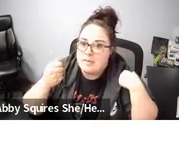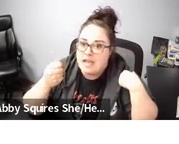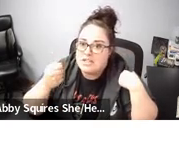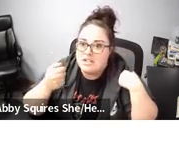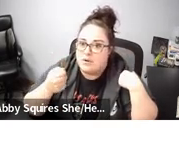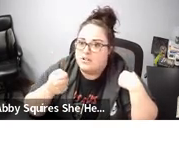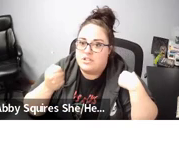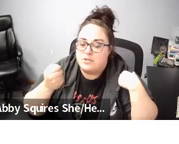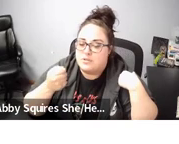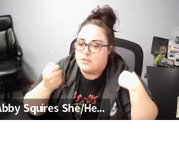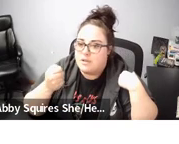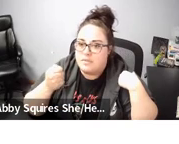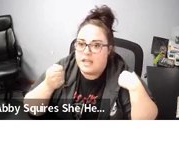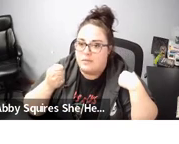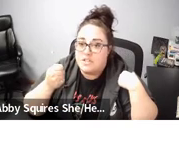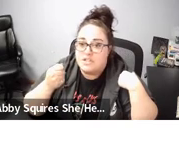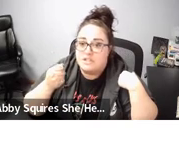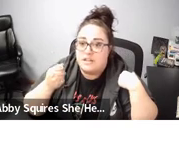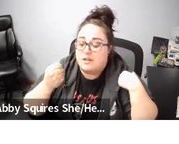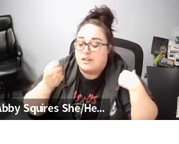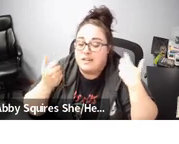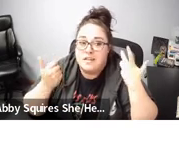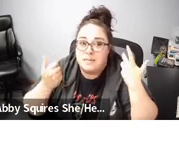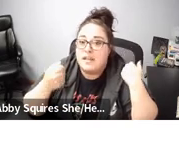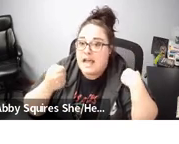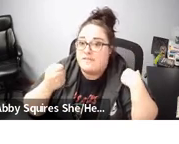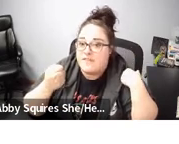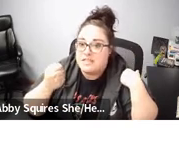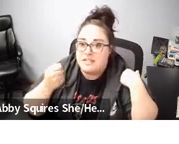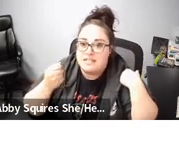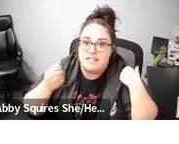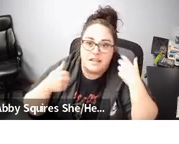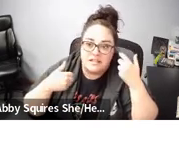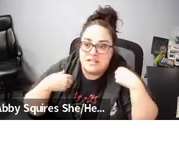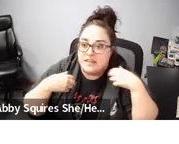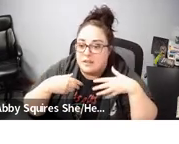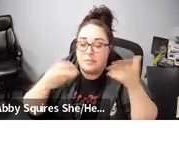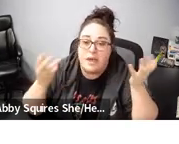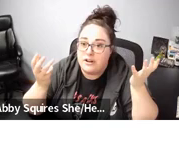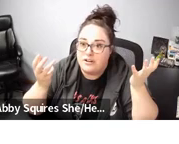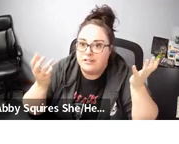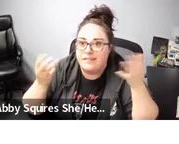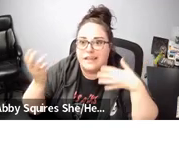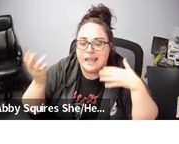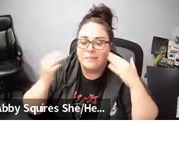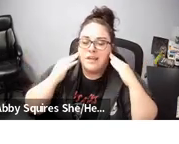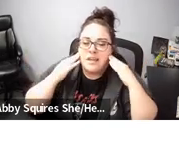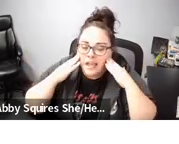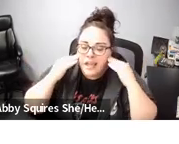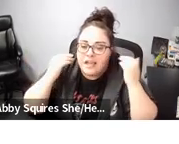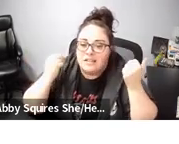button smash in order to do something, which, and depending on how fast it is, it's like the better in the